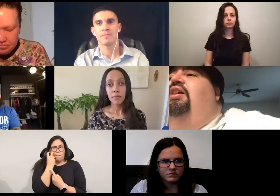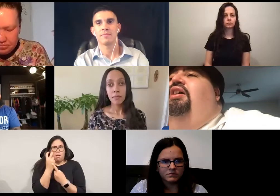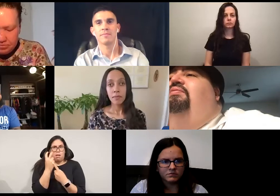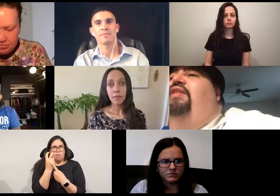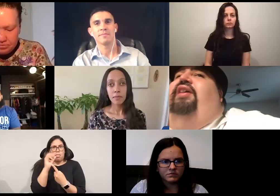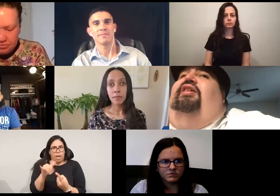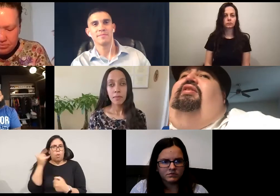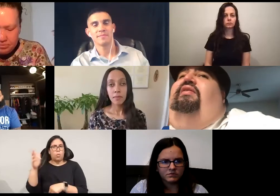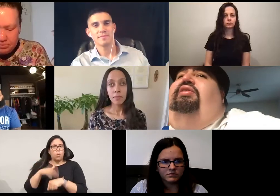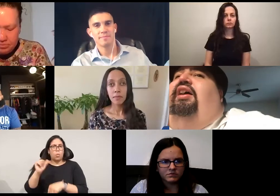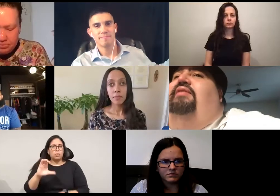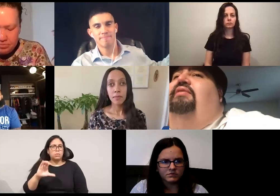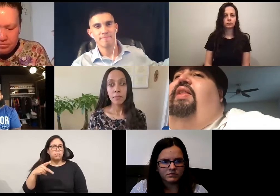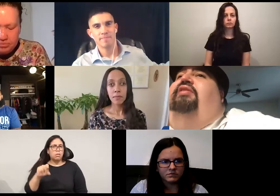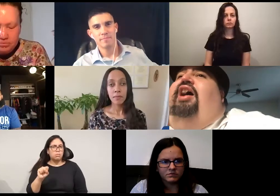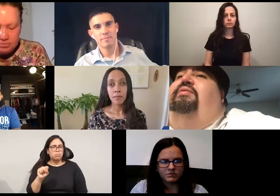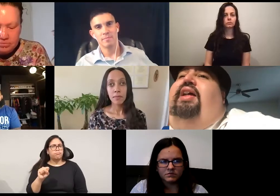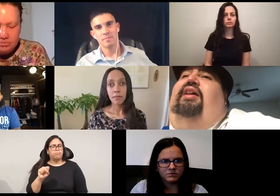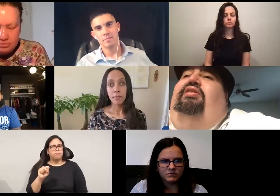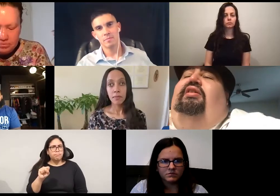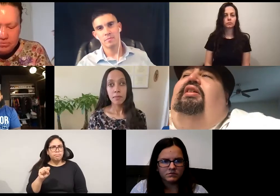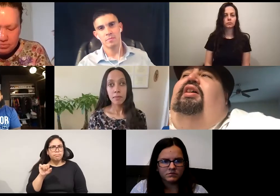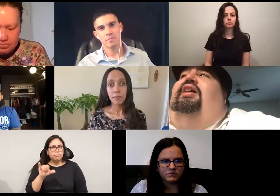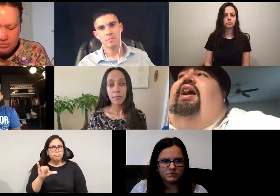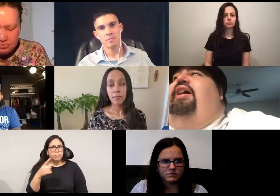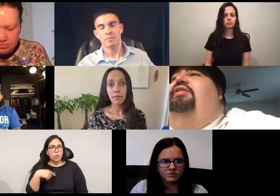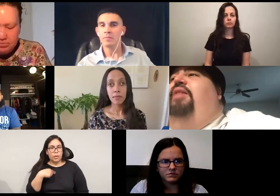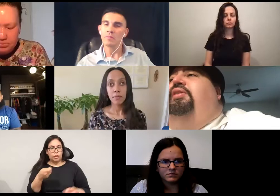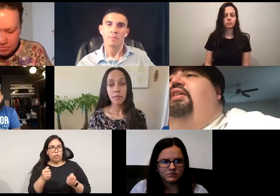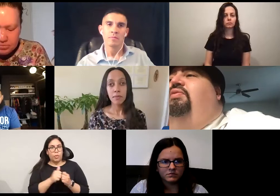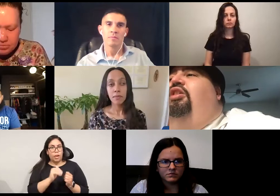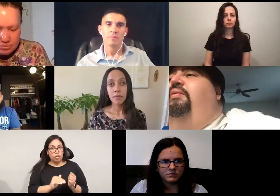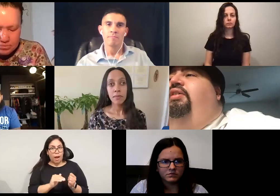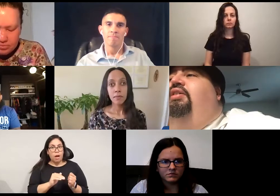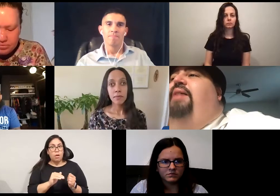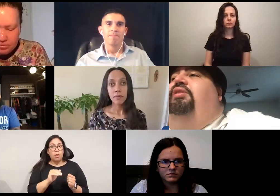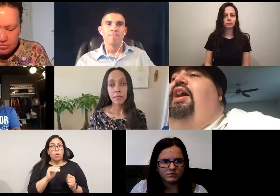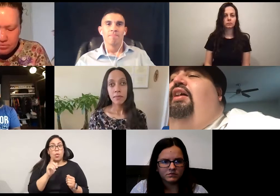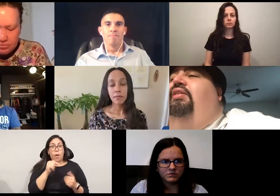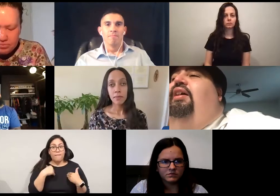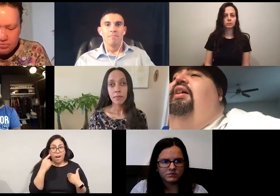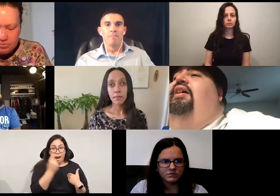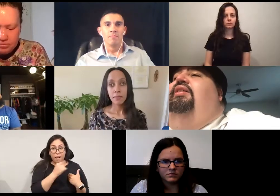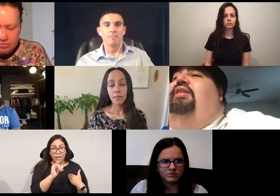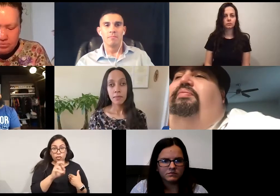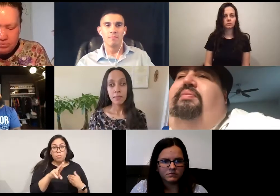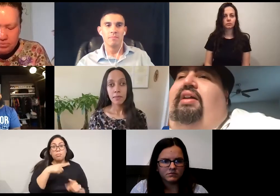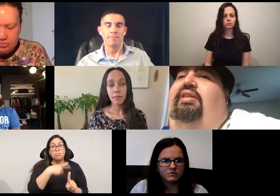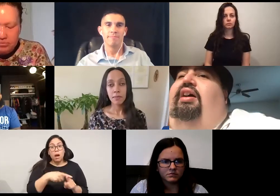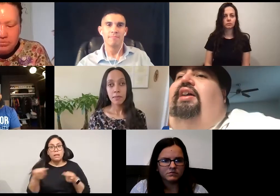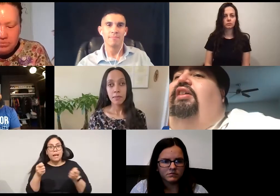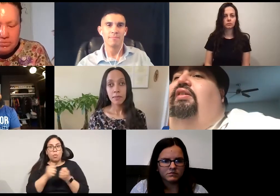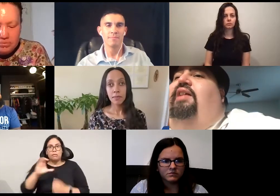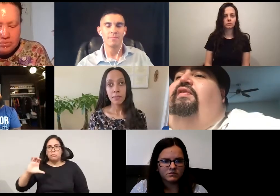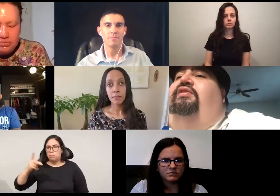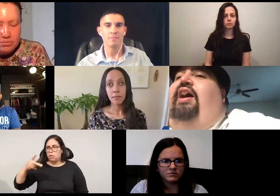so we found ourselves dealing with a child with cancer and Child Protective Services simultaneously, simply based